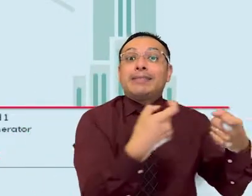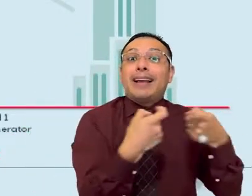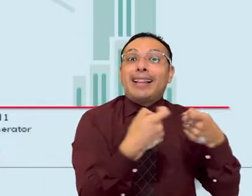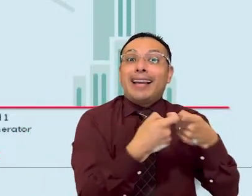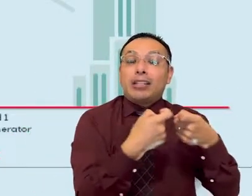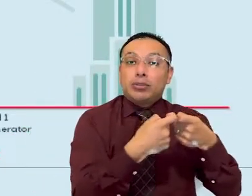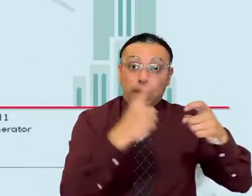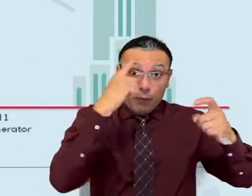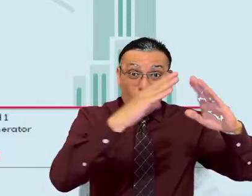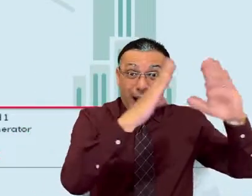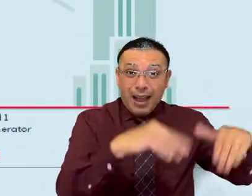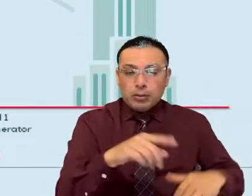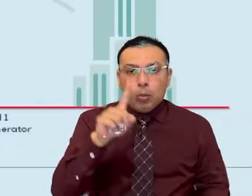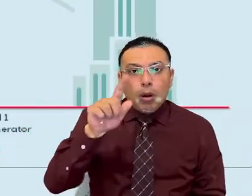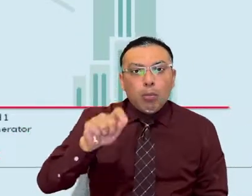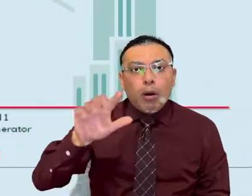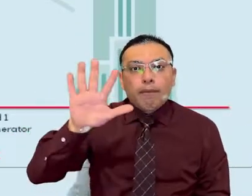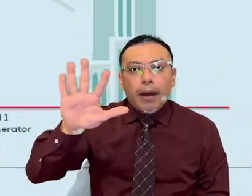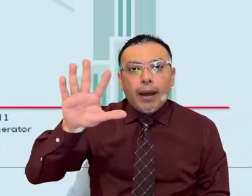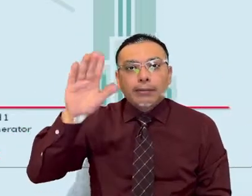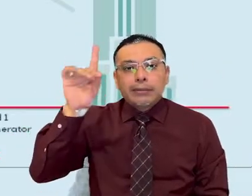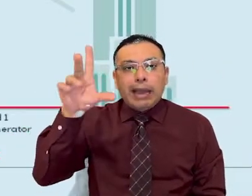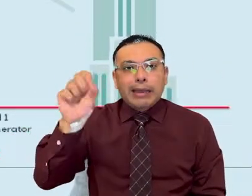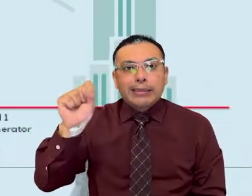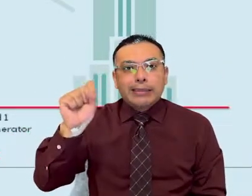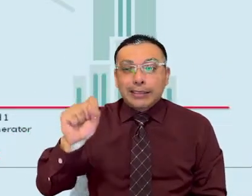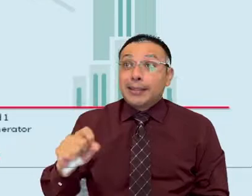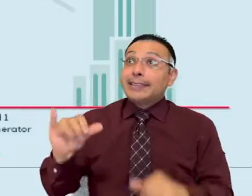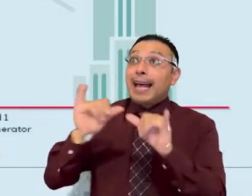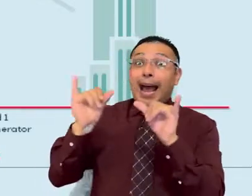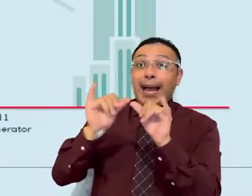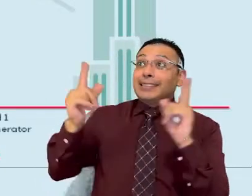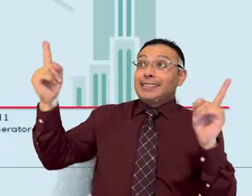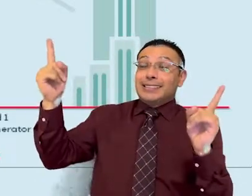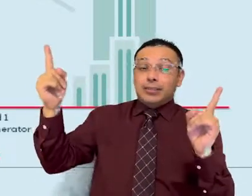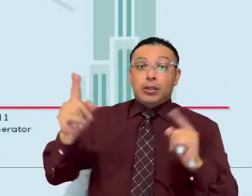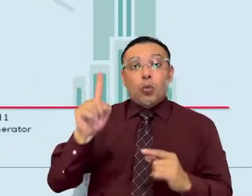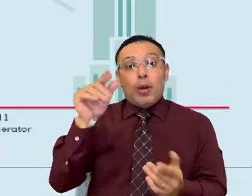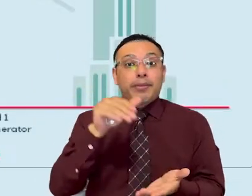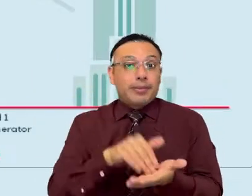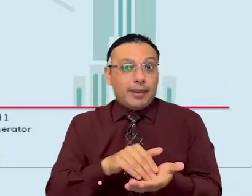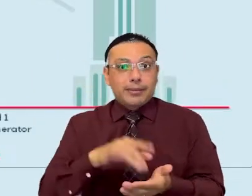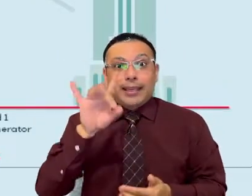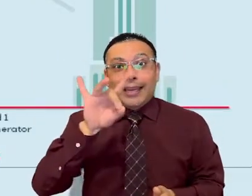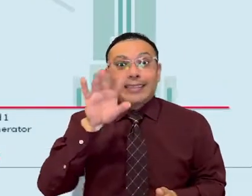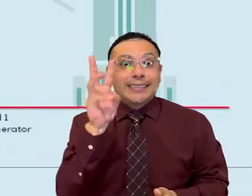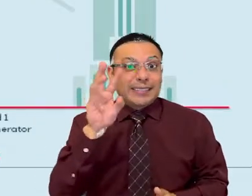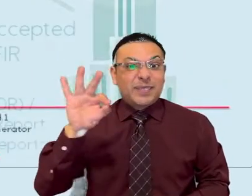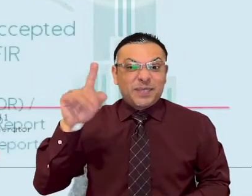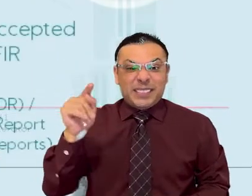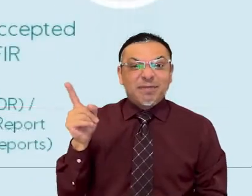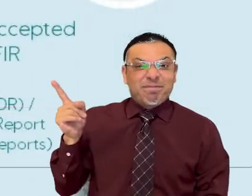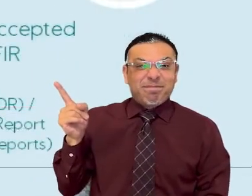shows the maximum size of our turbines, which could be 1,086 feet.